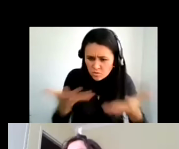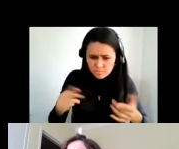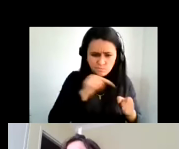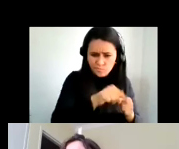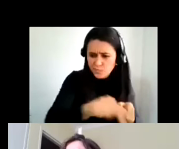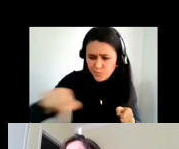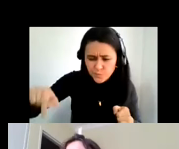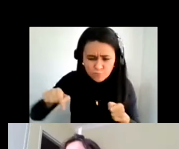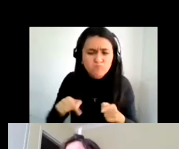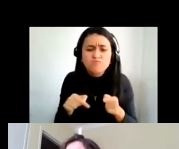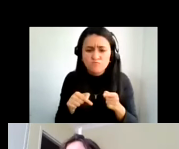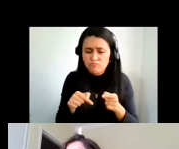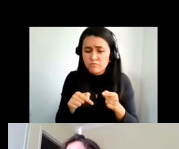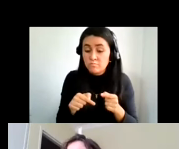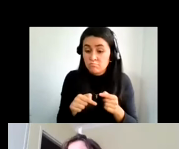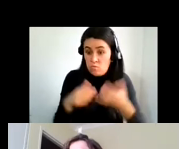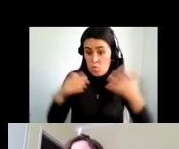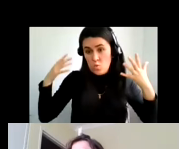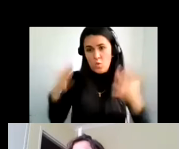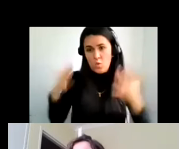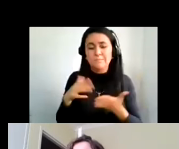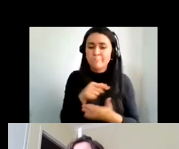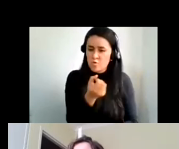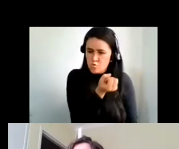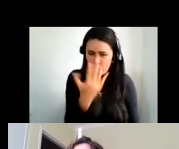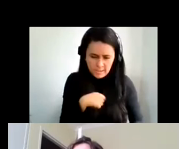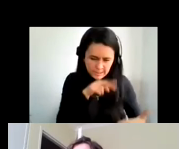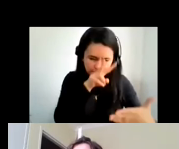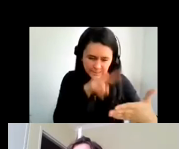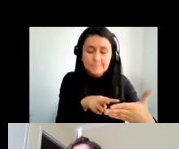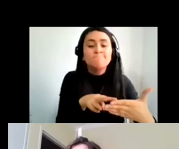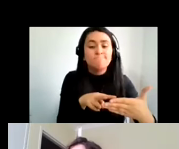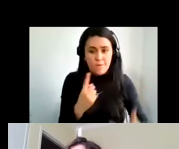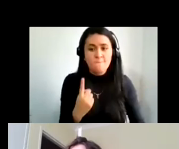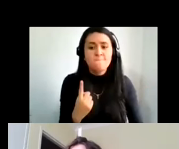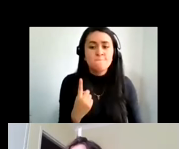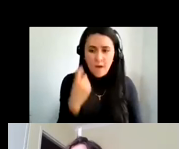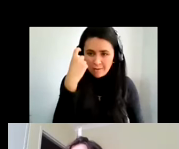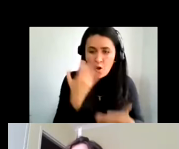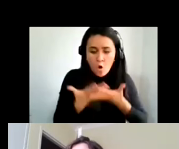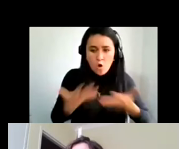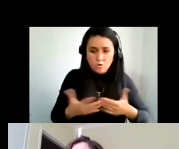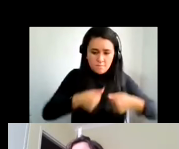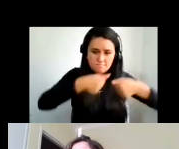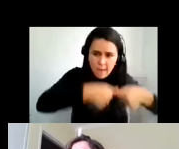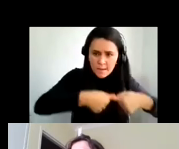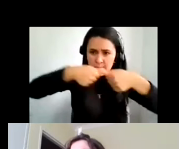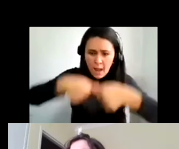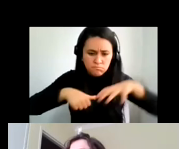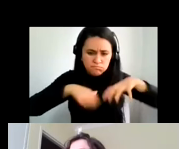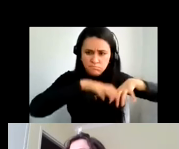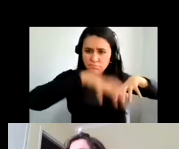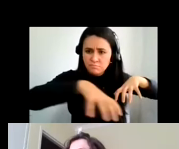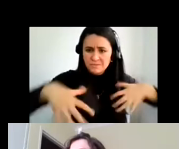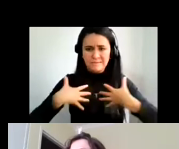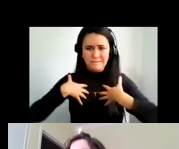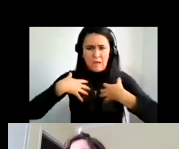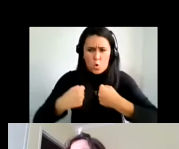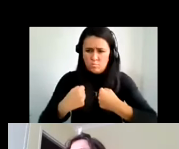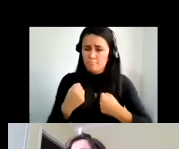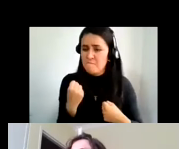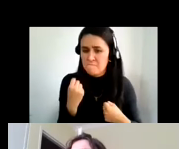of appropriately skilled health personnel, scarcity of necessary health products inputs, and shortage or